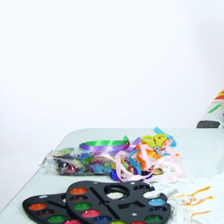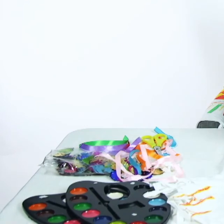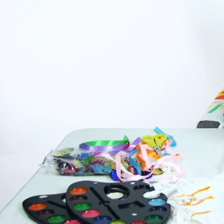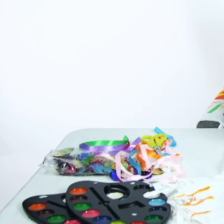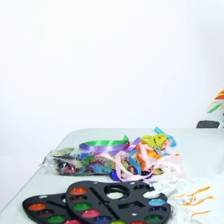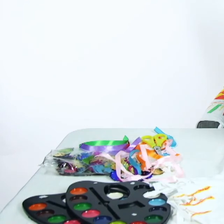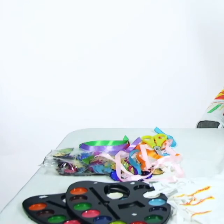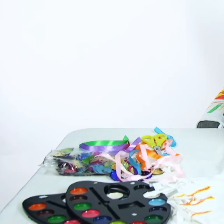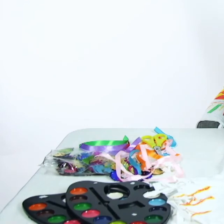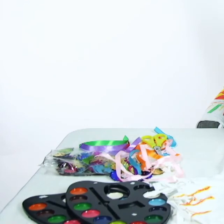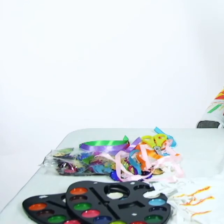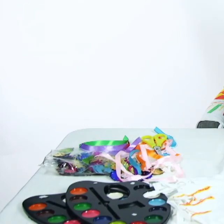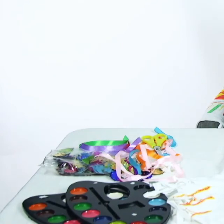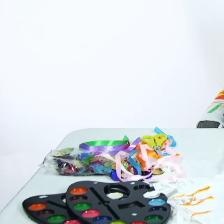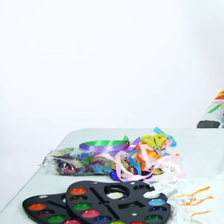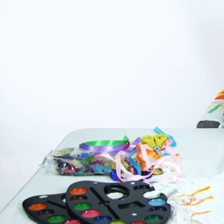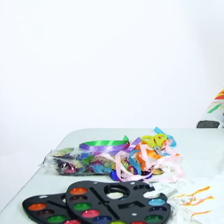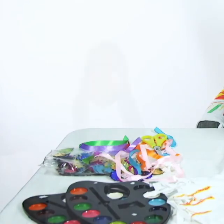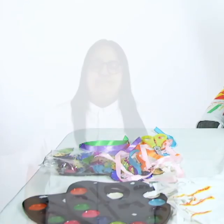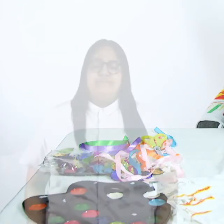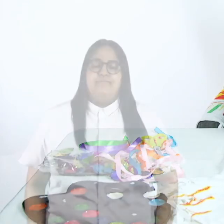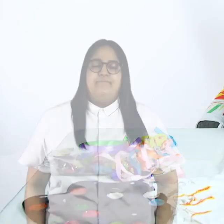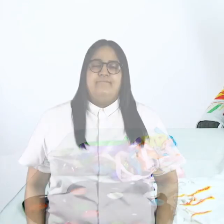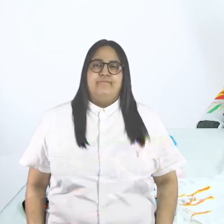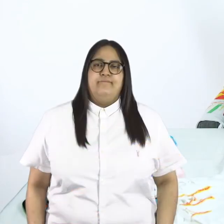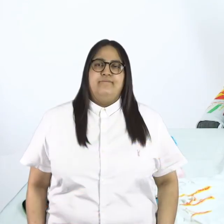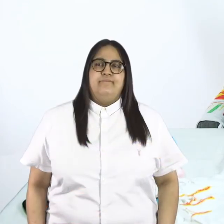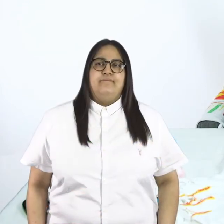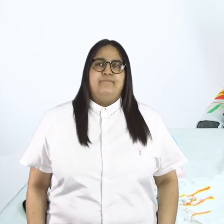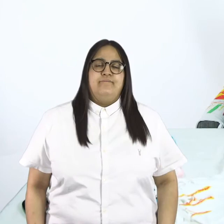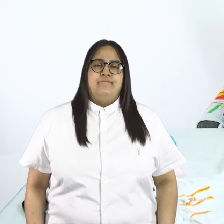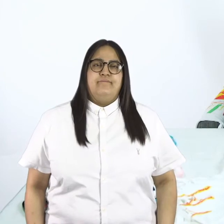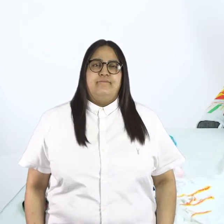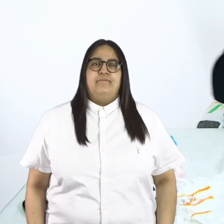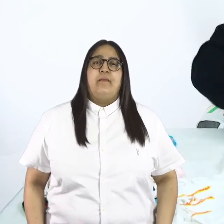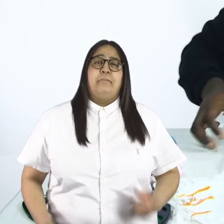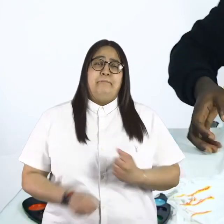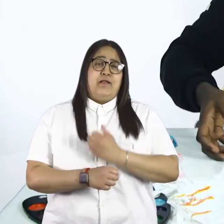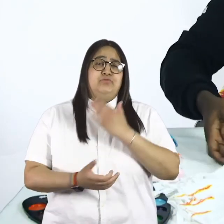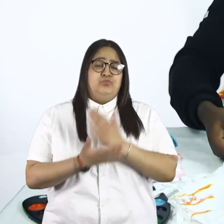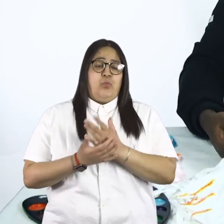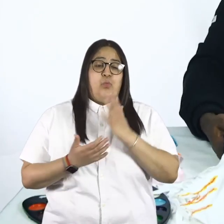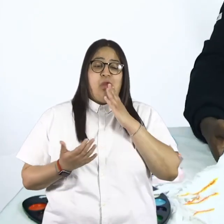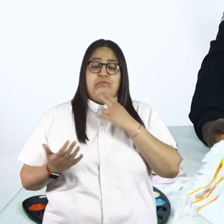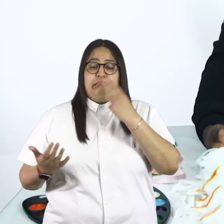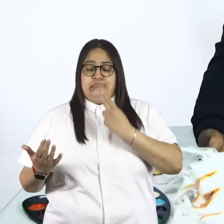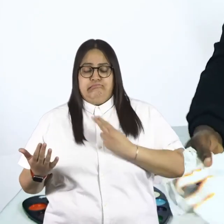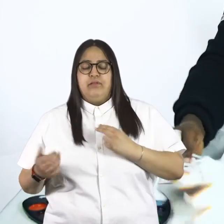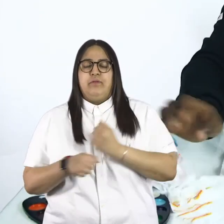Make sure to kind of clean up as you go.